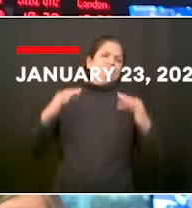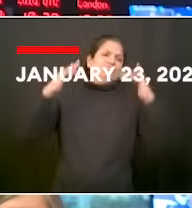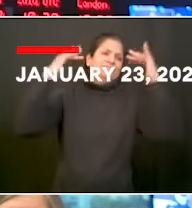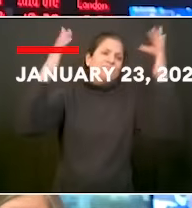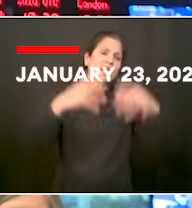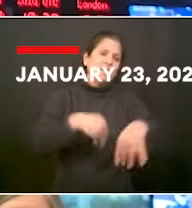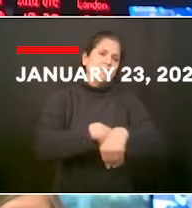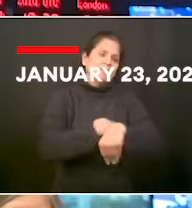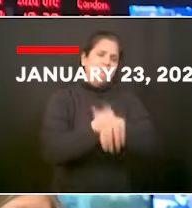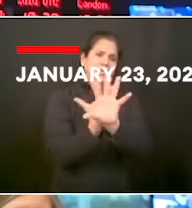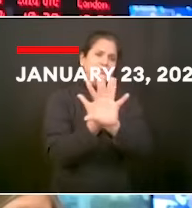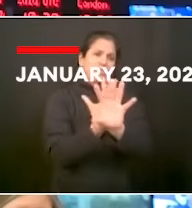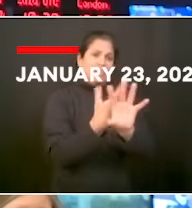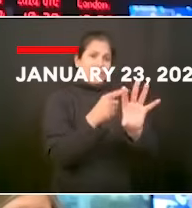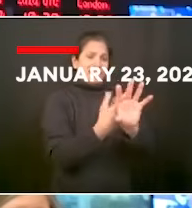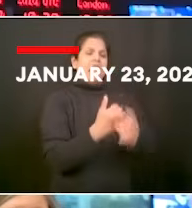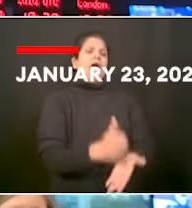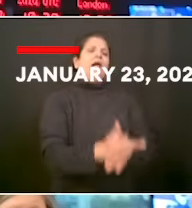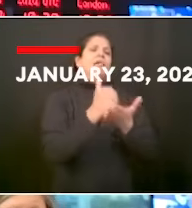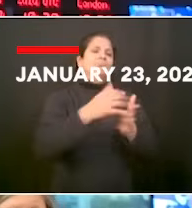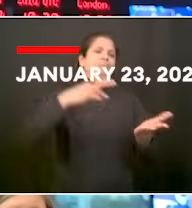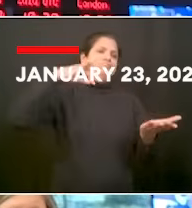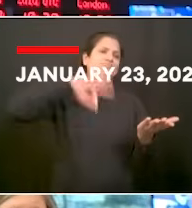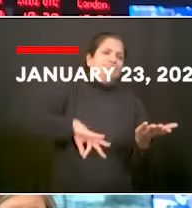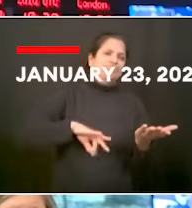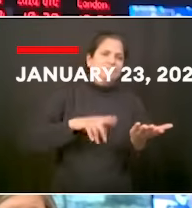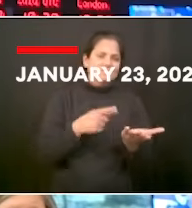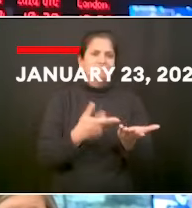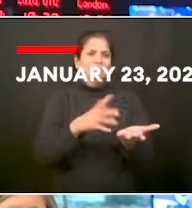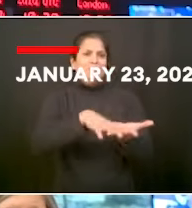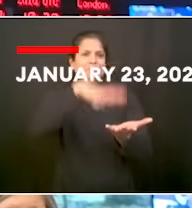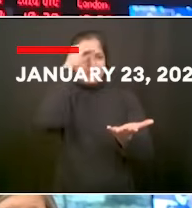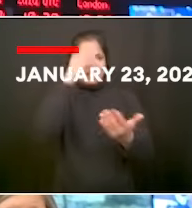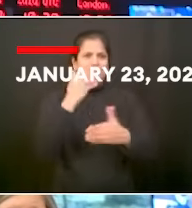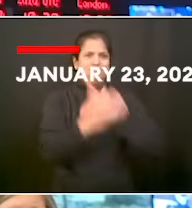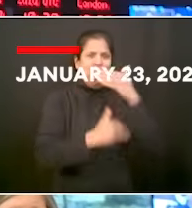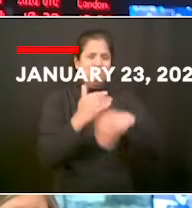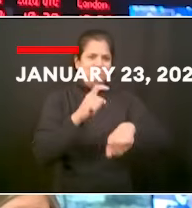might offer that folks might begin to think about this as